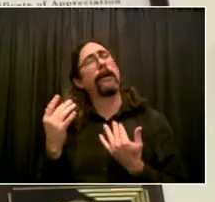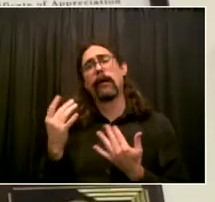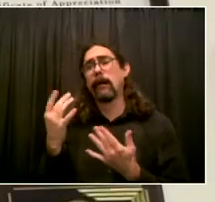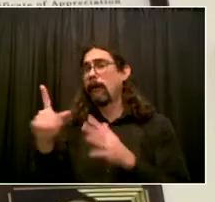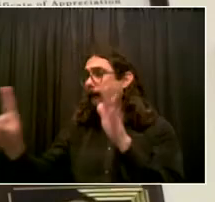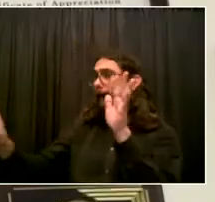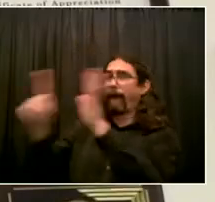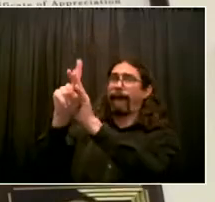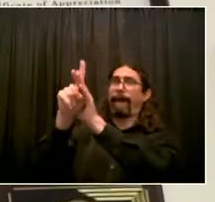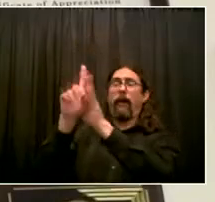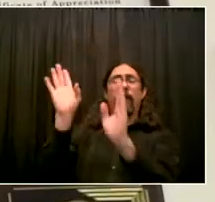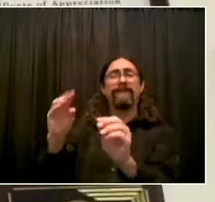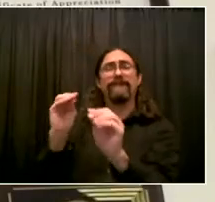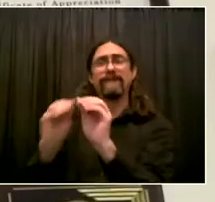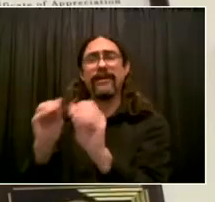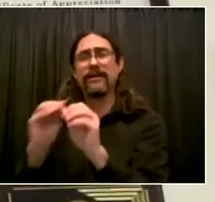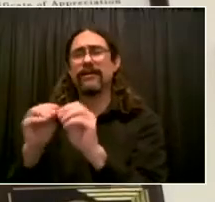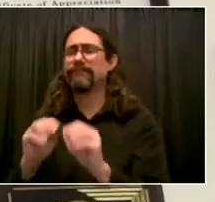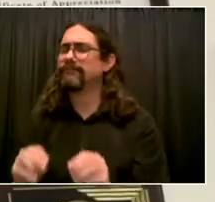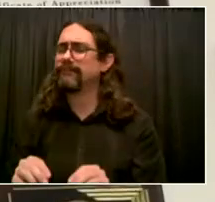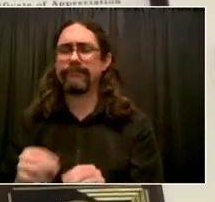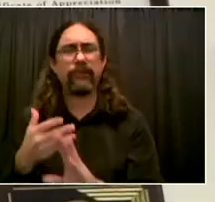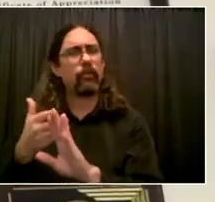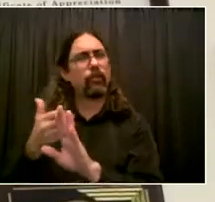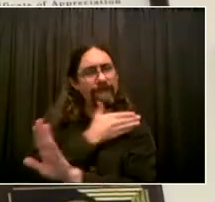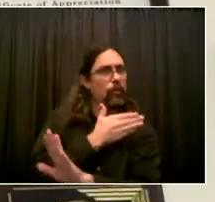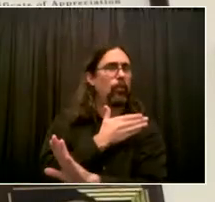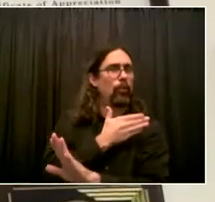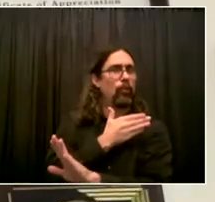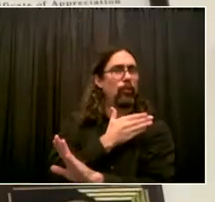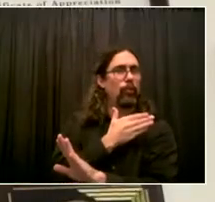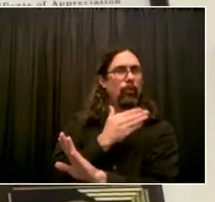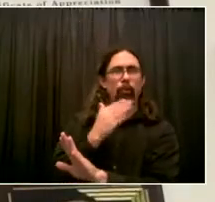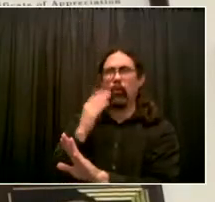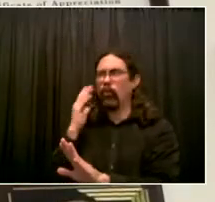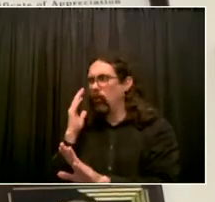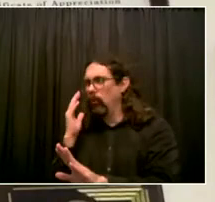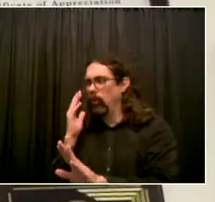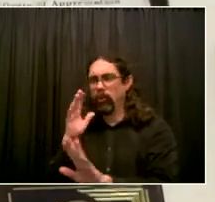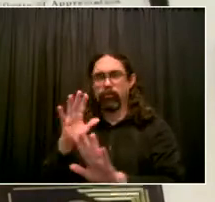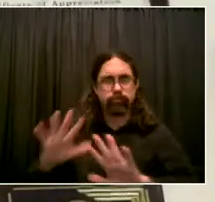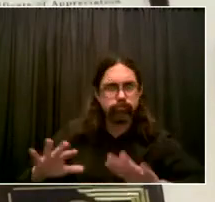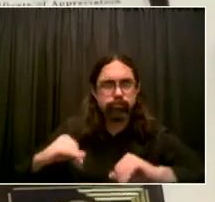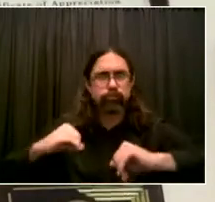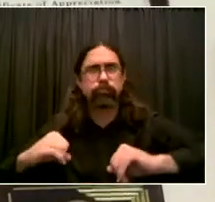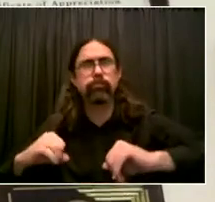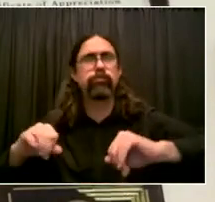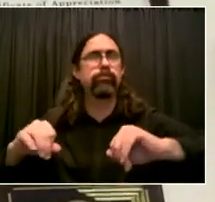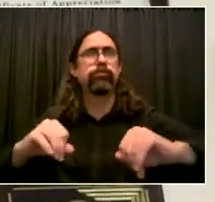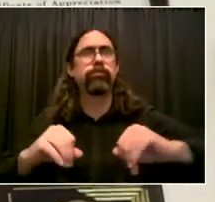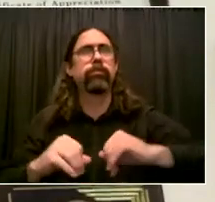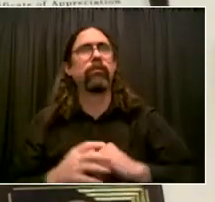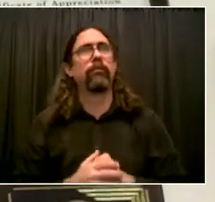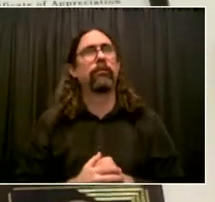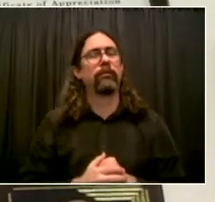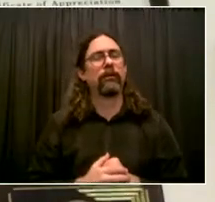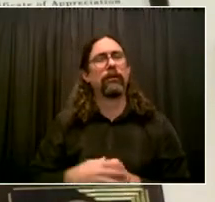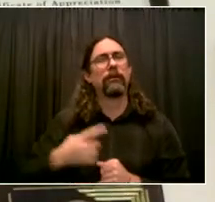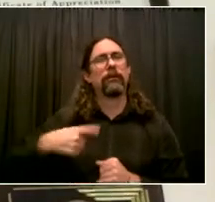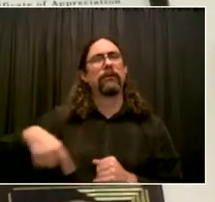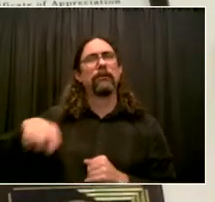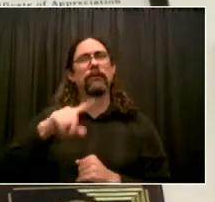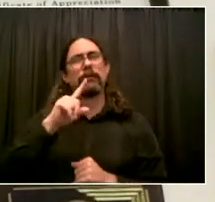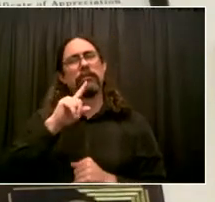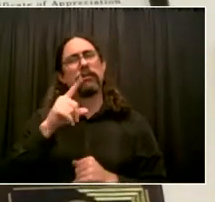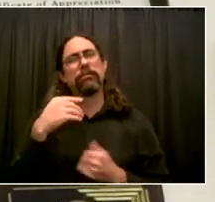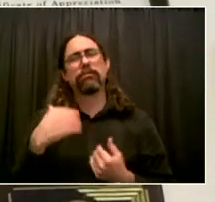day are children, our students, our babies, and we made a commitment to welcoming them back into warm and affirming and